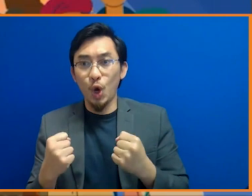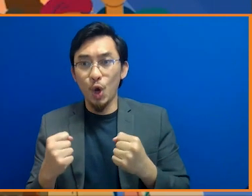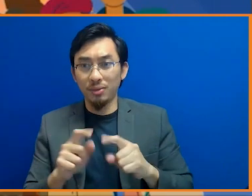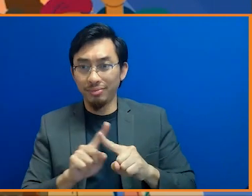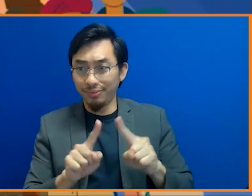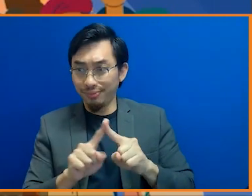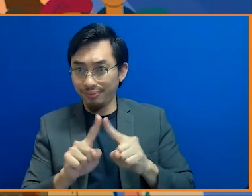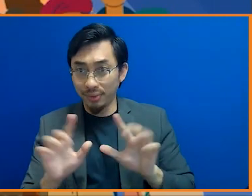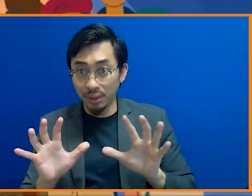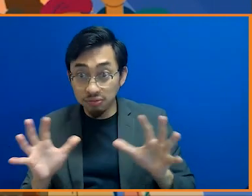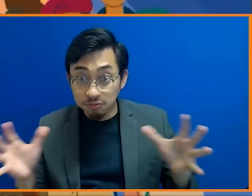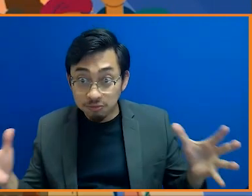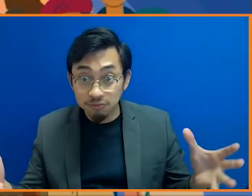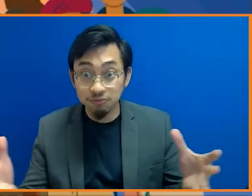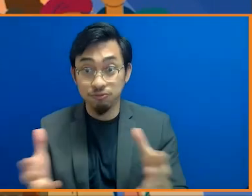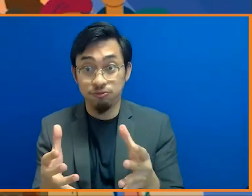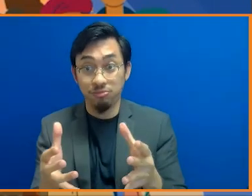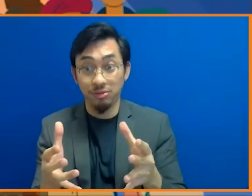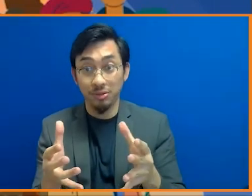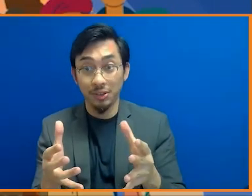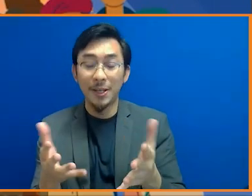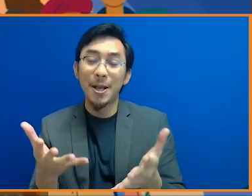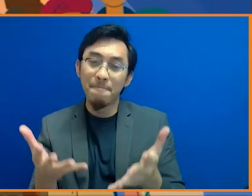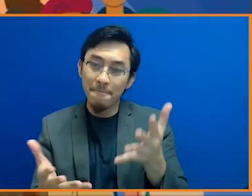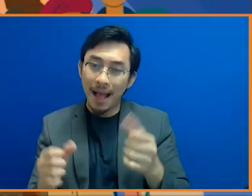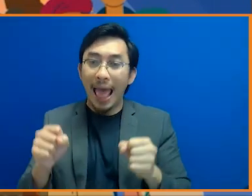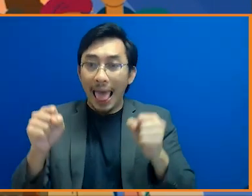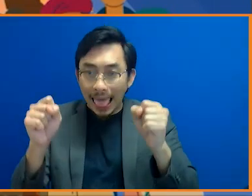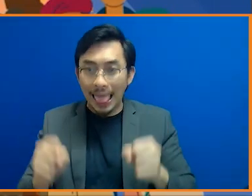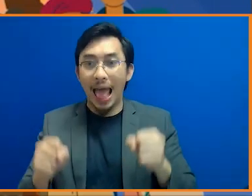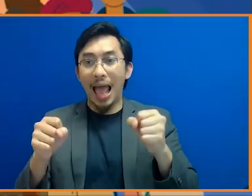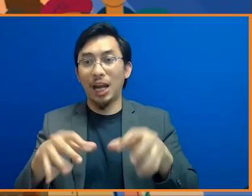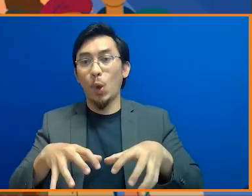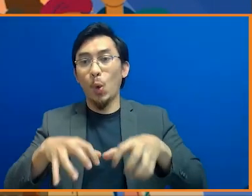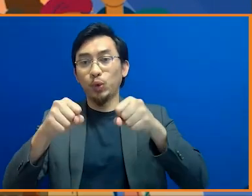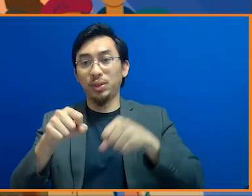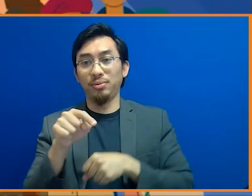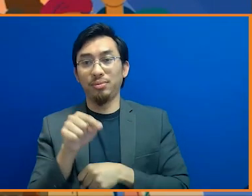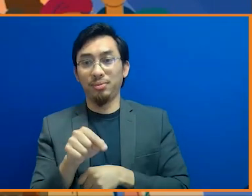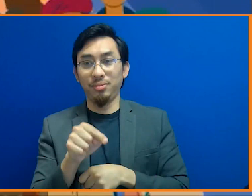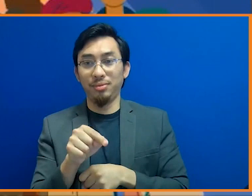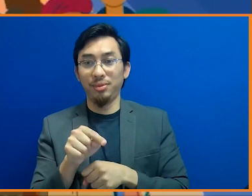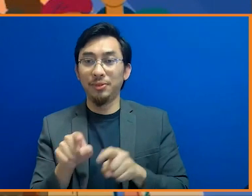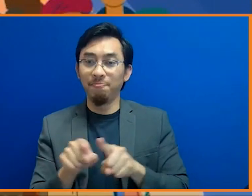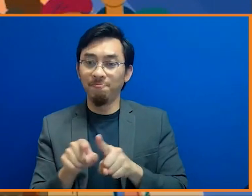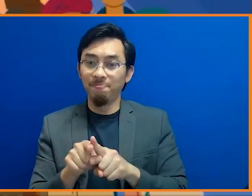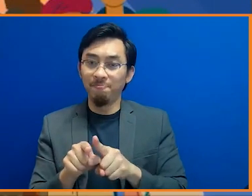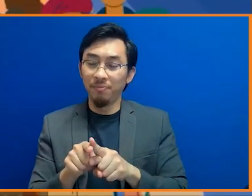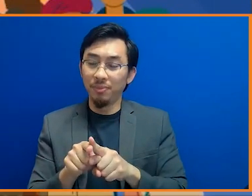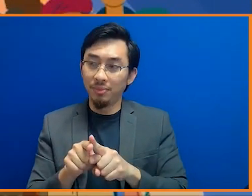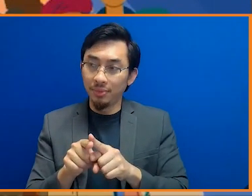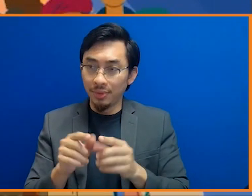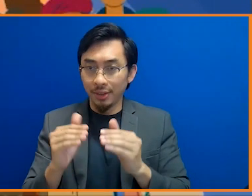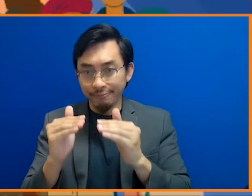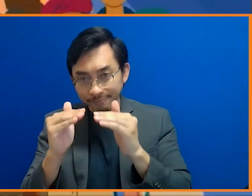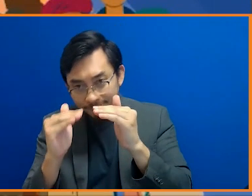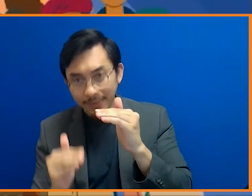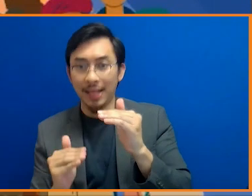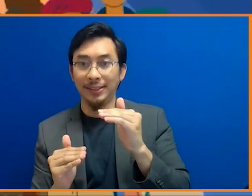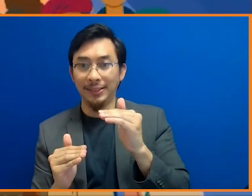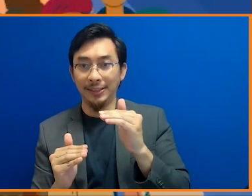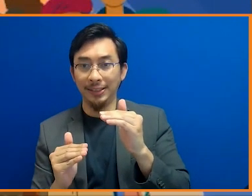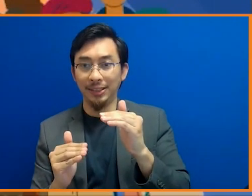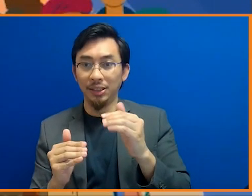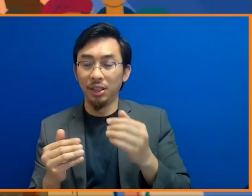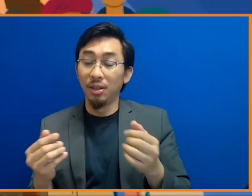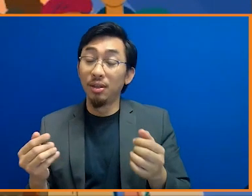all strengths, right? All strength that probably can be used, all resources that can be used to